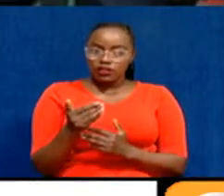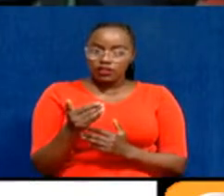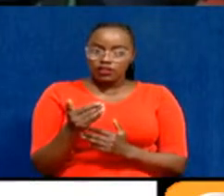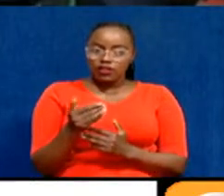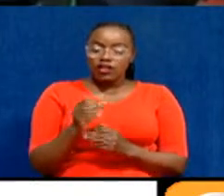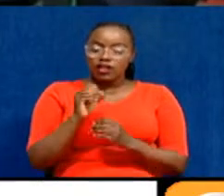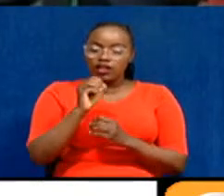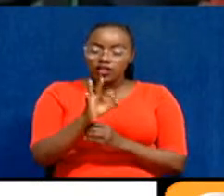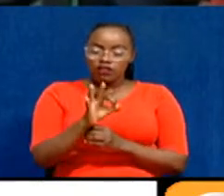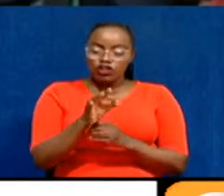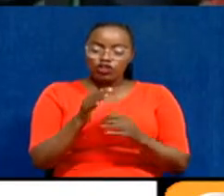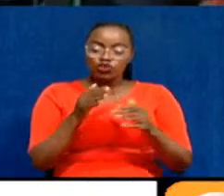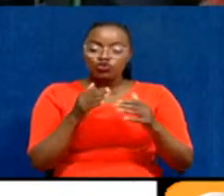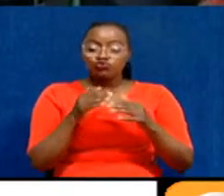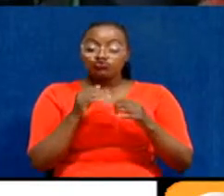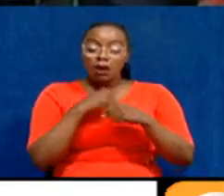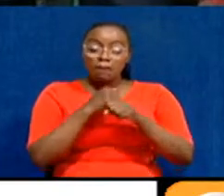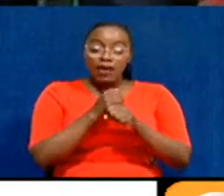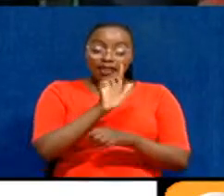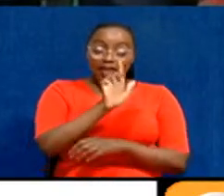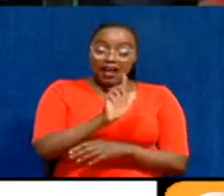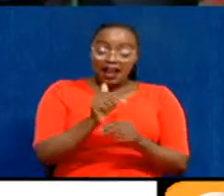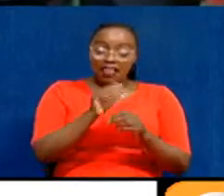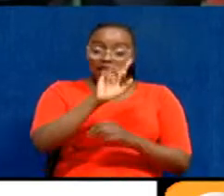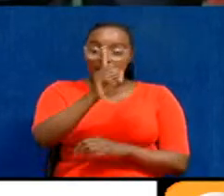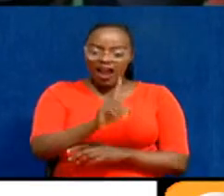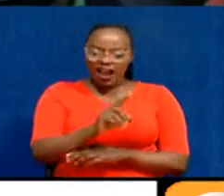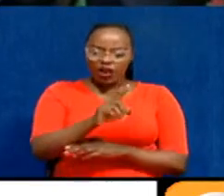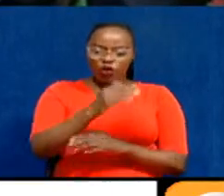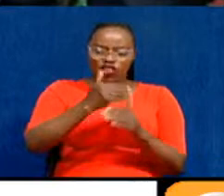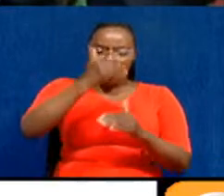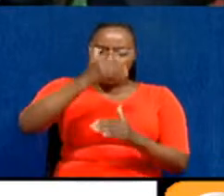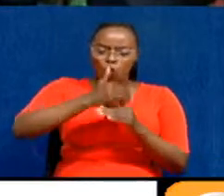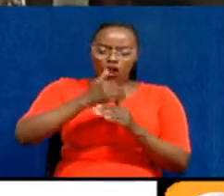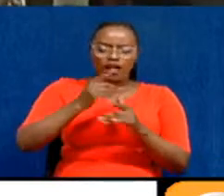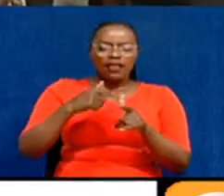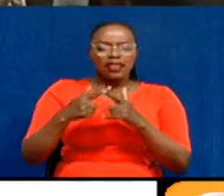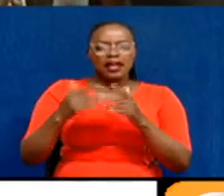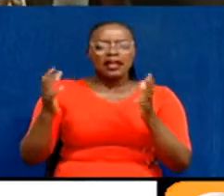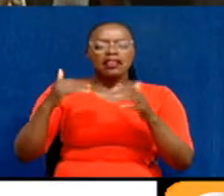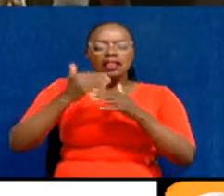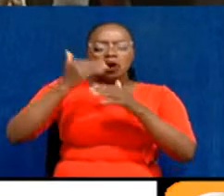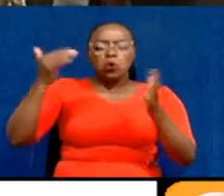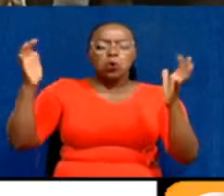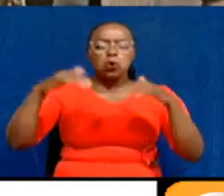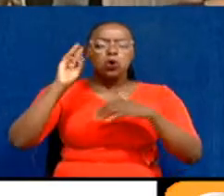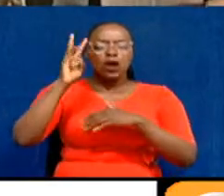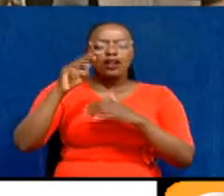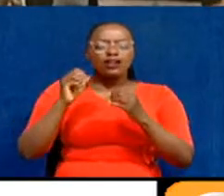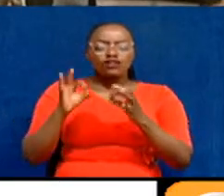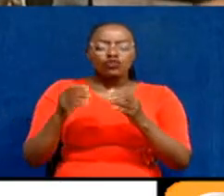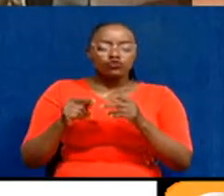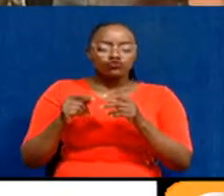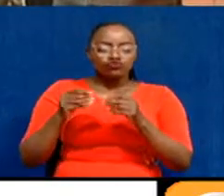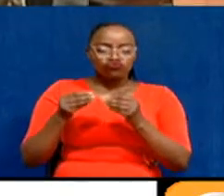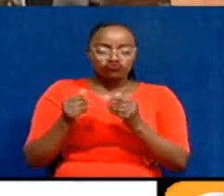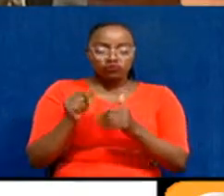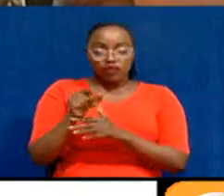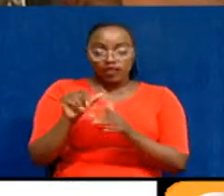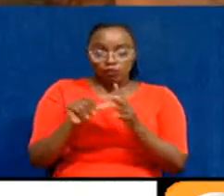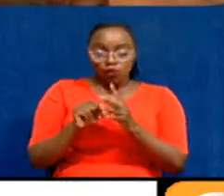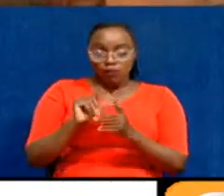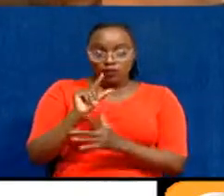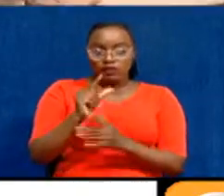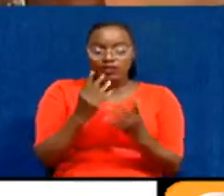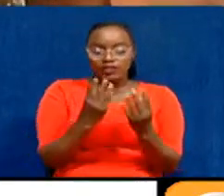suppose ziba ufa, tajenga ukuta, because 2005 should not have been seen as a referendum contest. It should have been seen